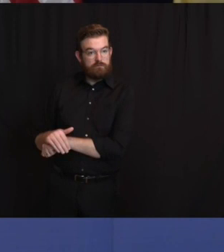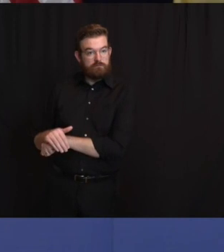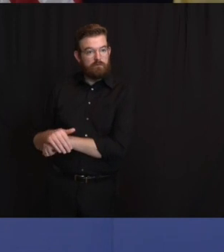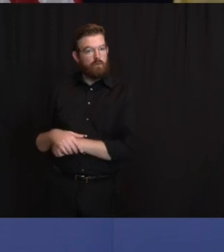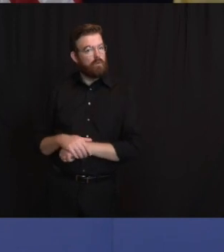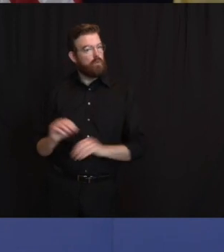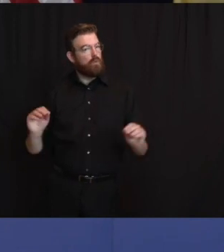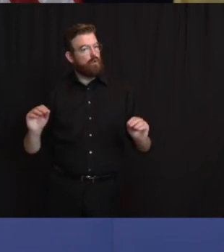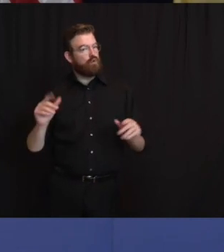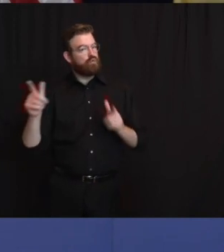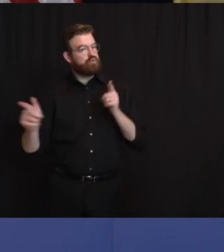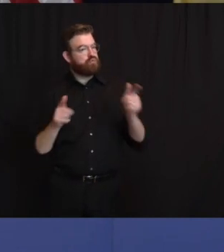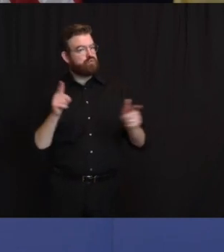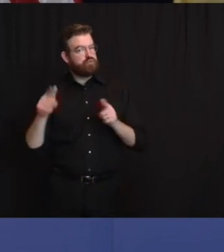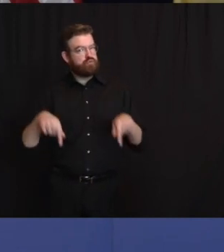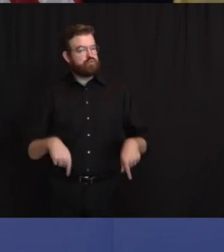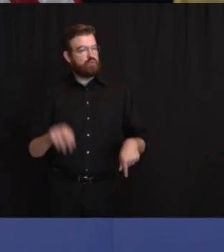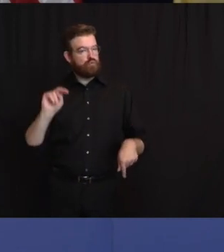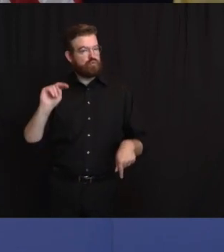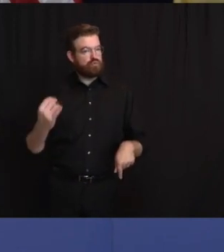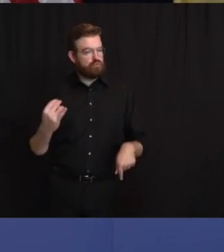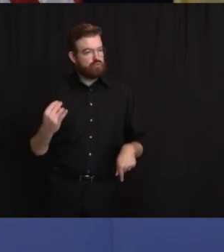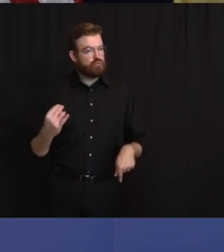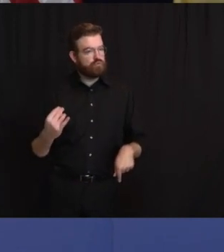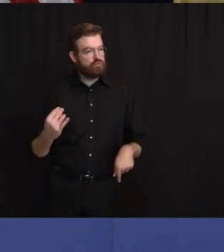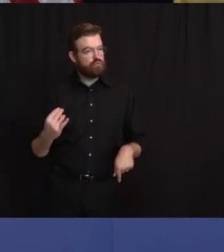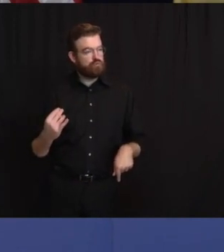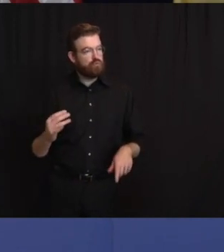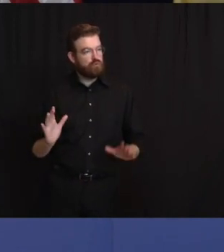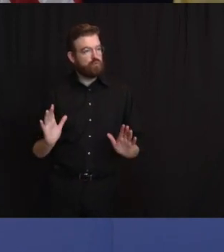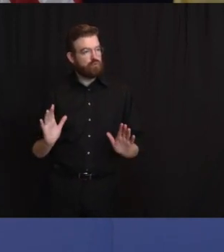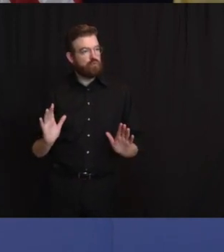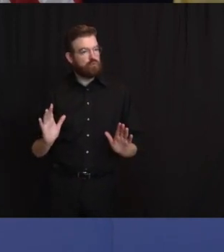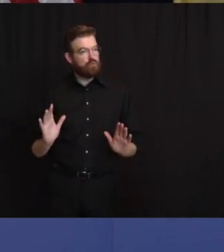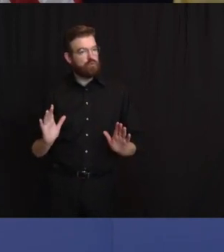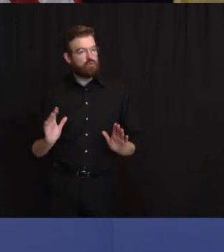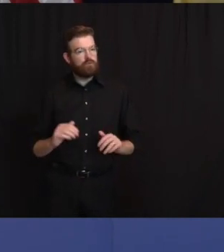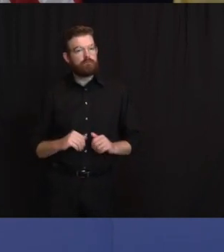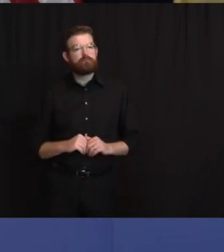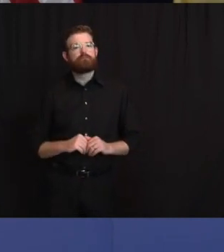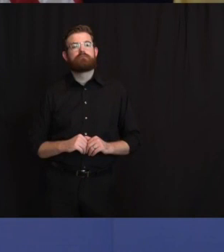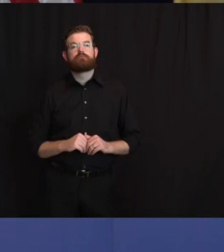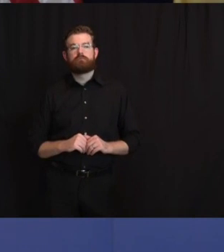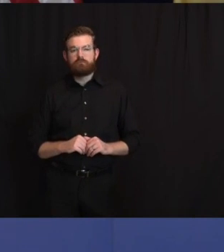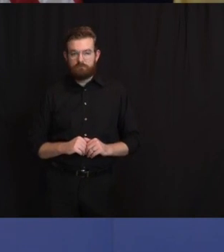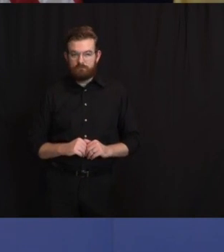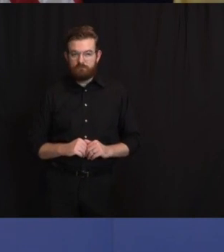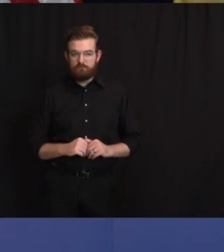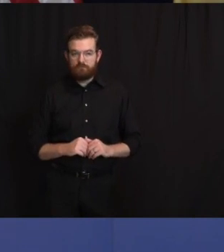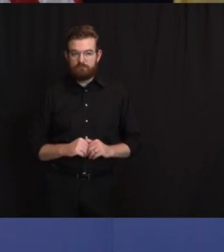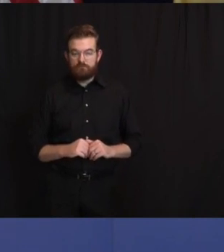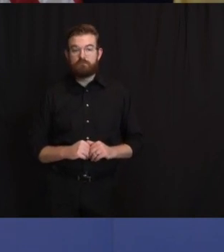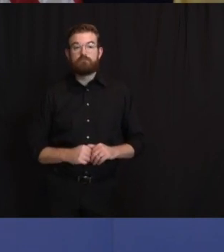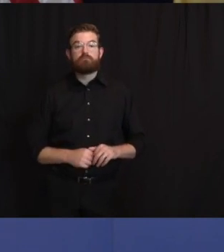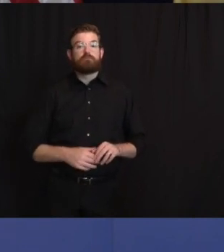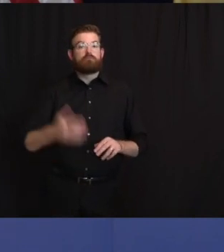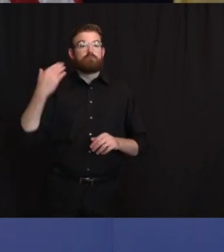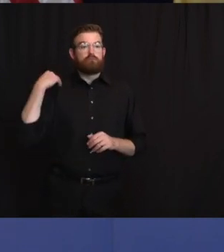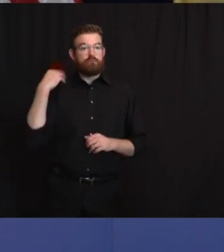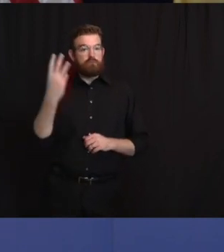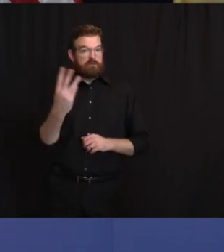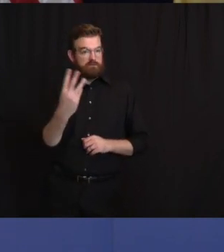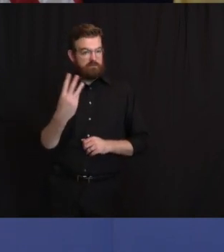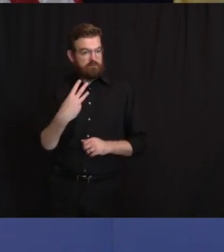shootings across the state in the last 2 nights. We are, as I mentioned on Wednesday, working with all of our partners at federal,